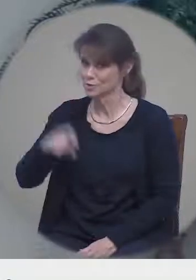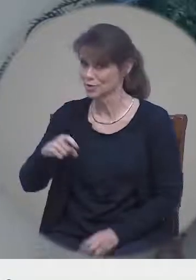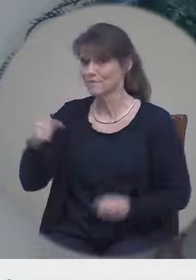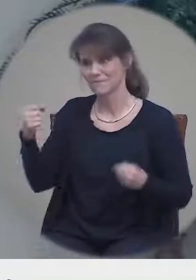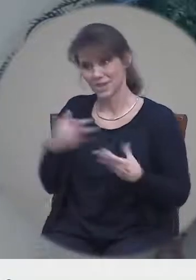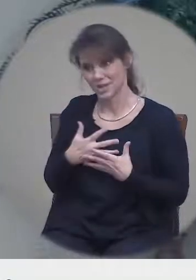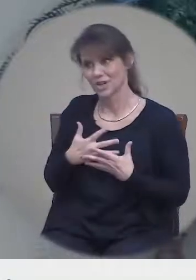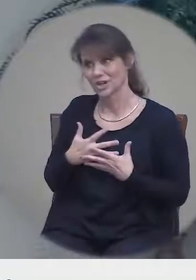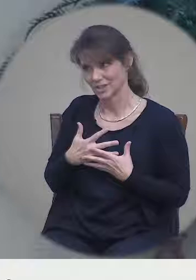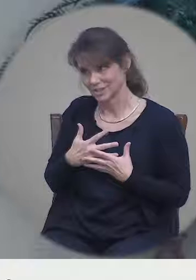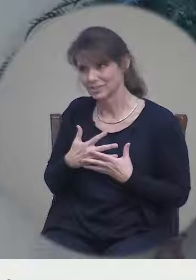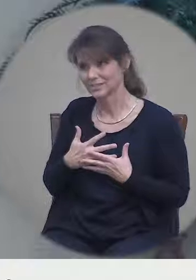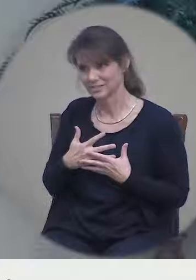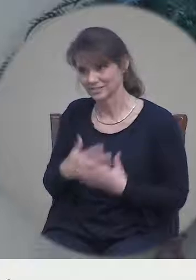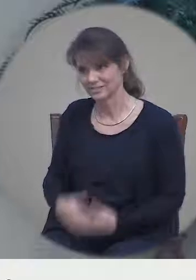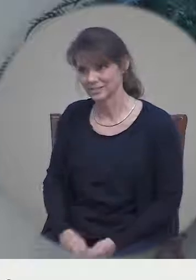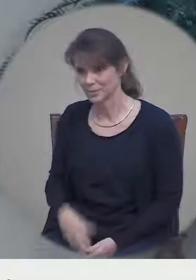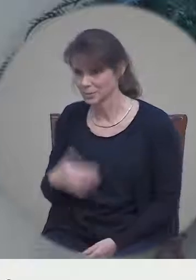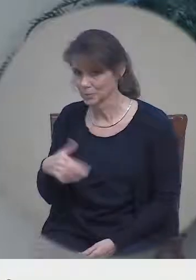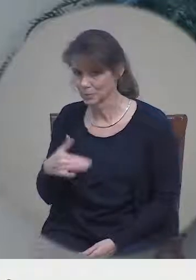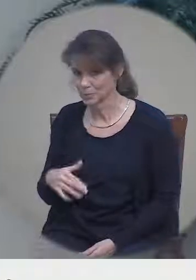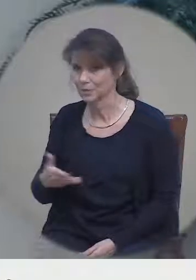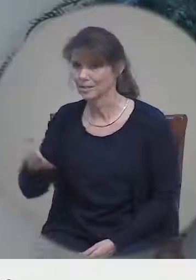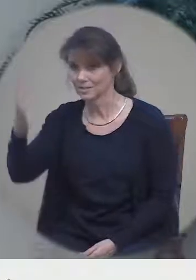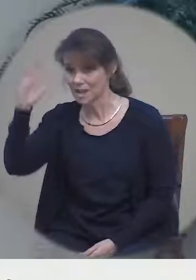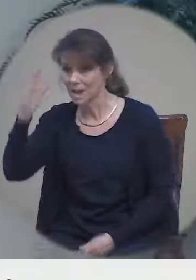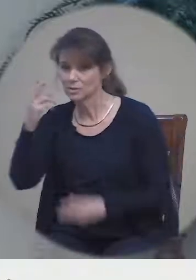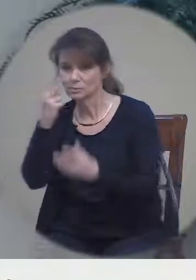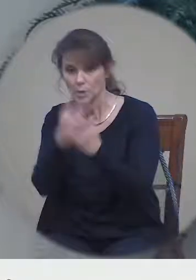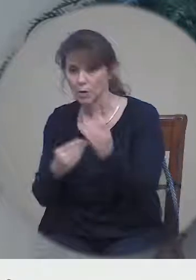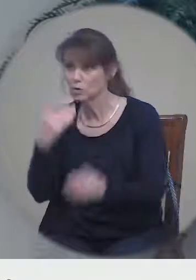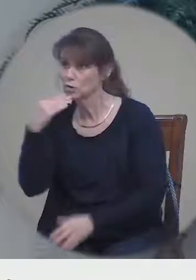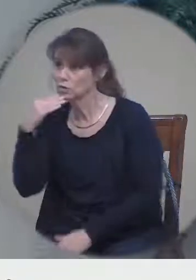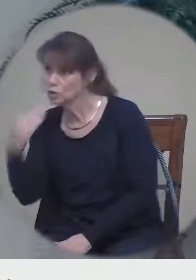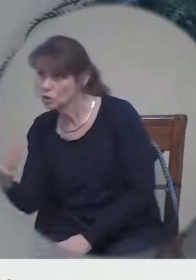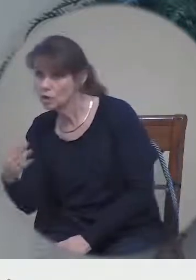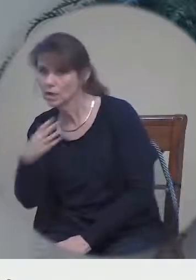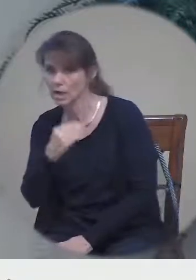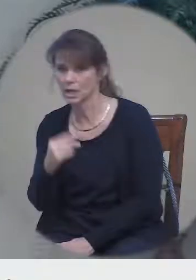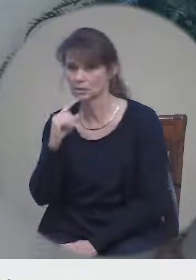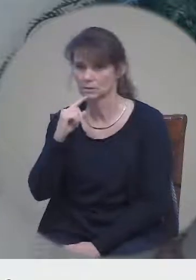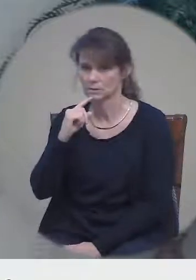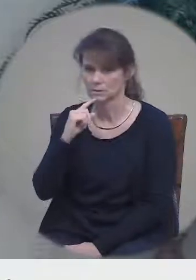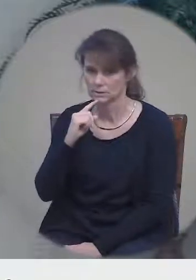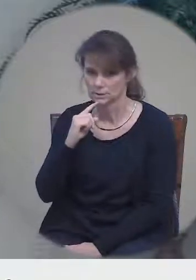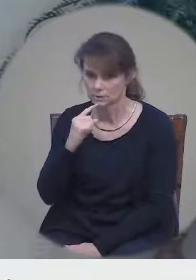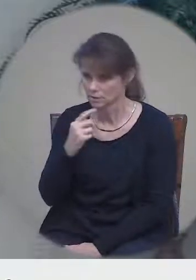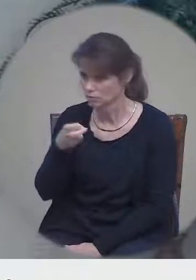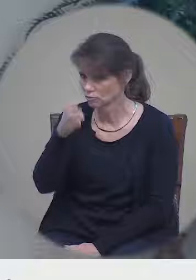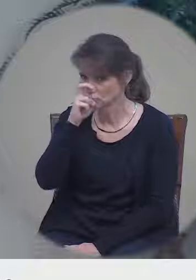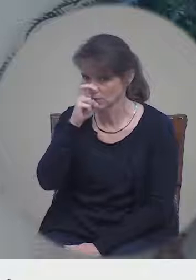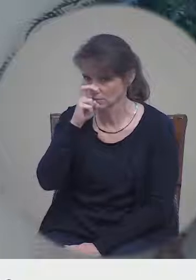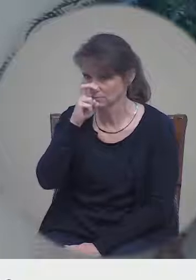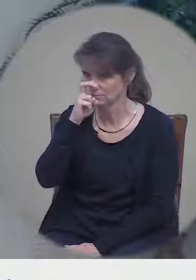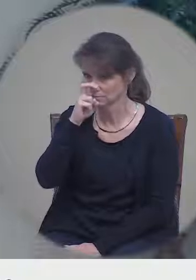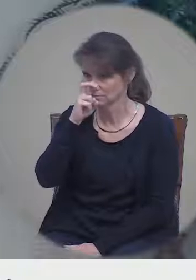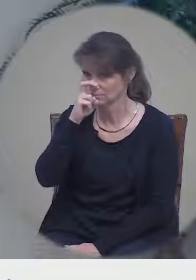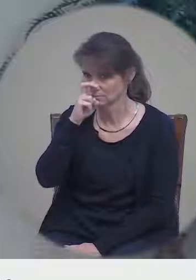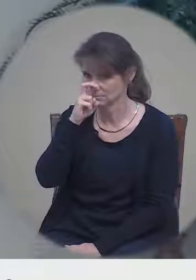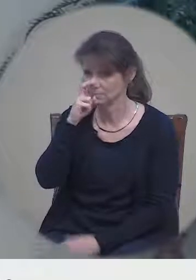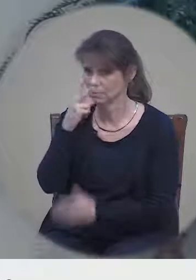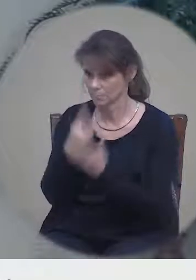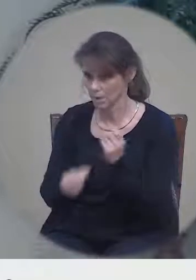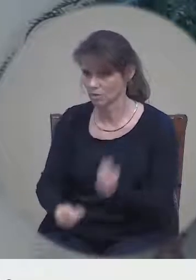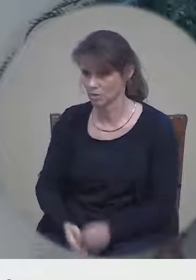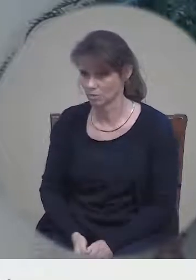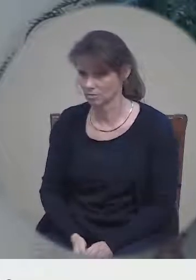goodness and severity of God. Remember that. All right. Now, I want to introduce you to chapter